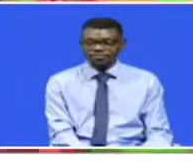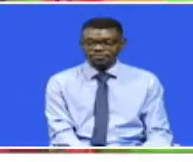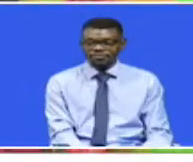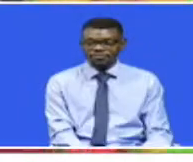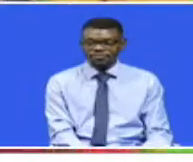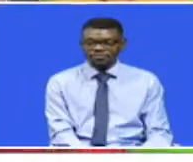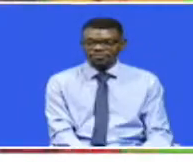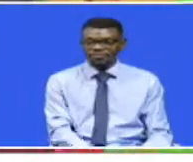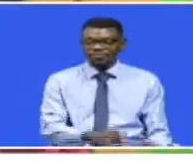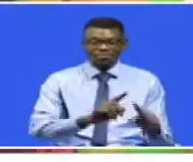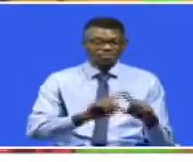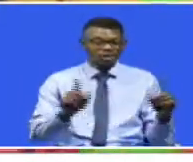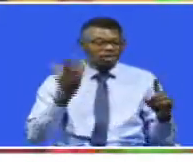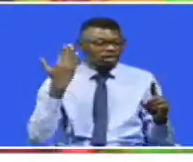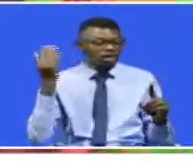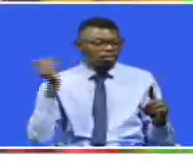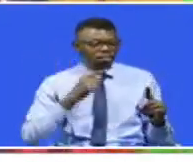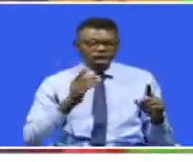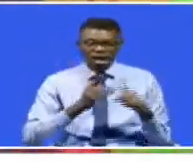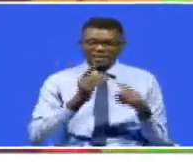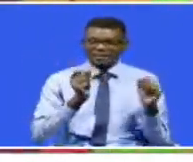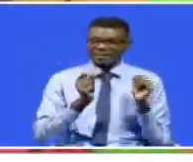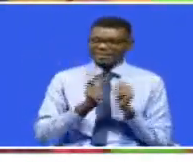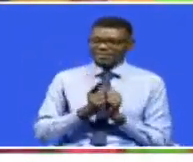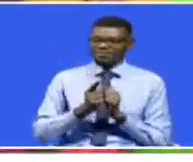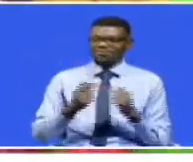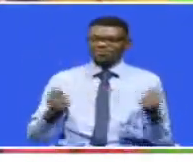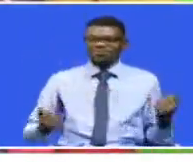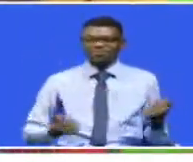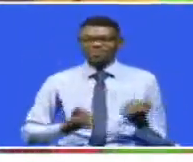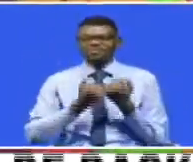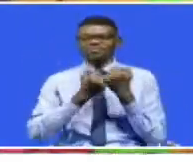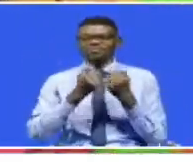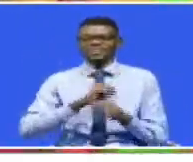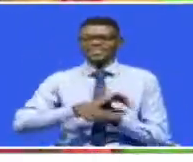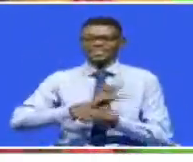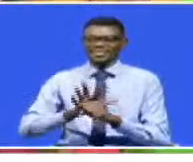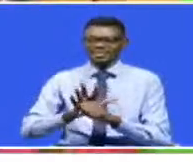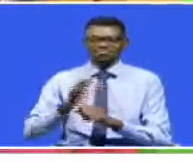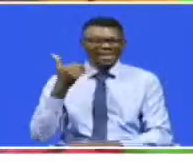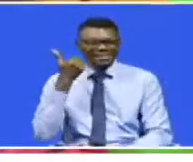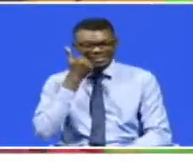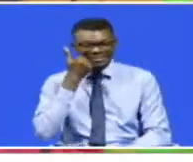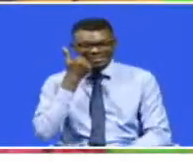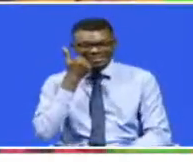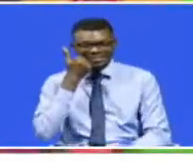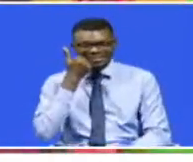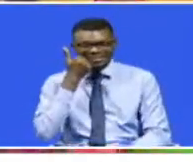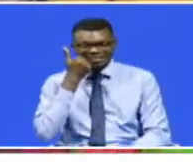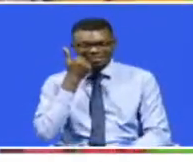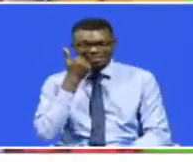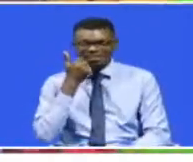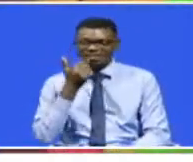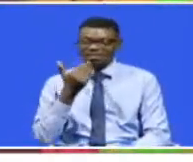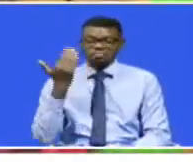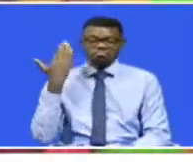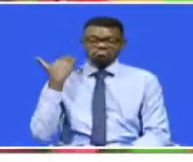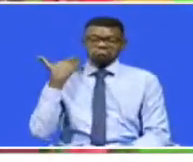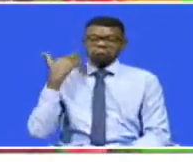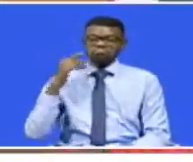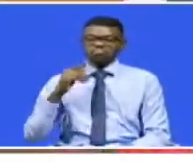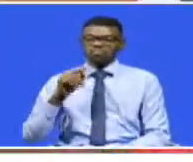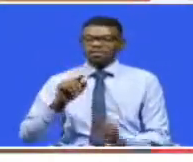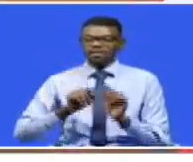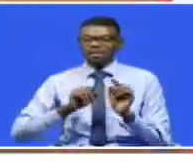Changed on the 11th of last month when he tested positive for COVID-19, just a few days after concluding a grueling tour